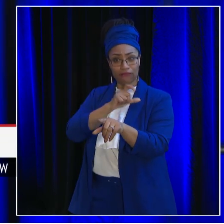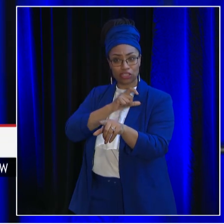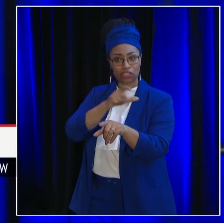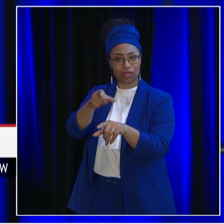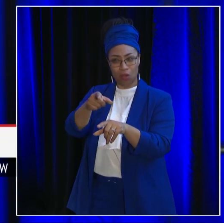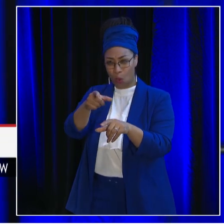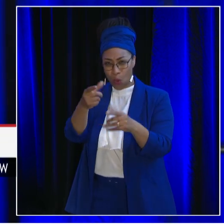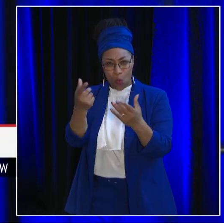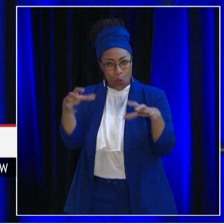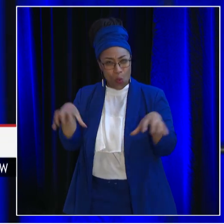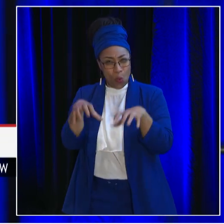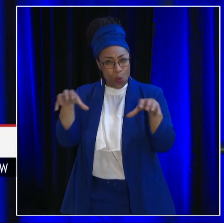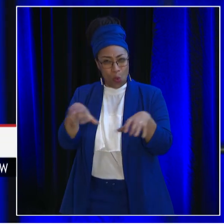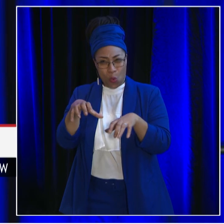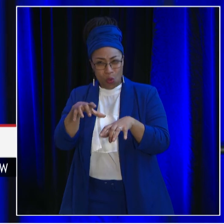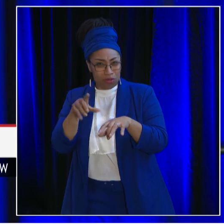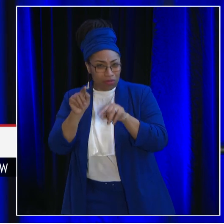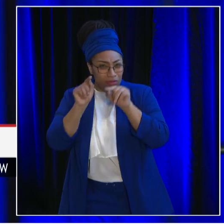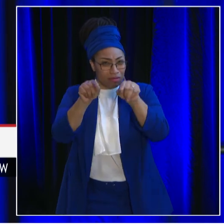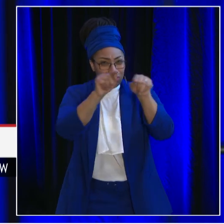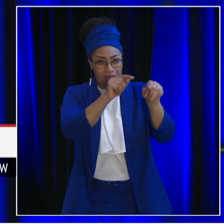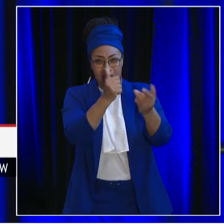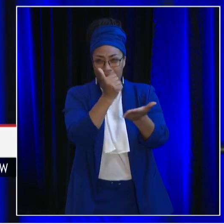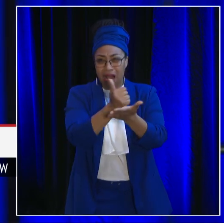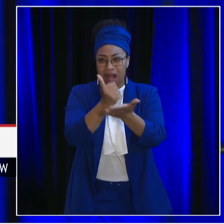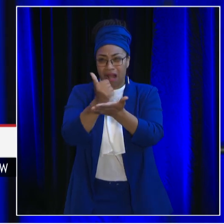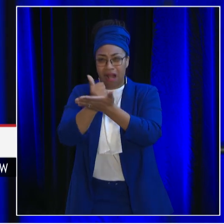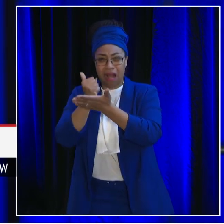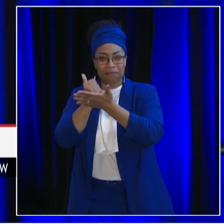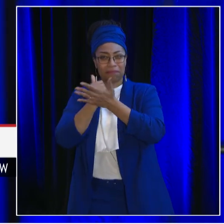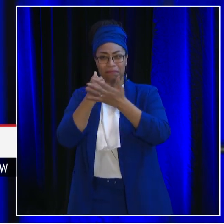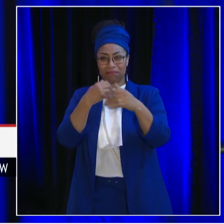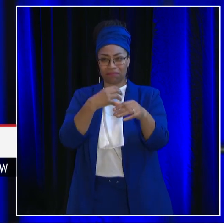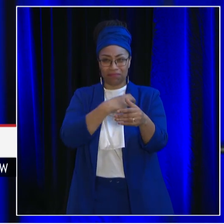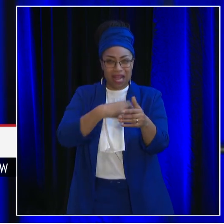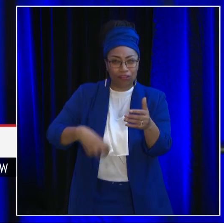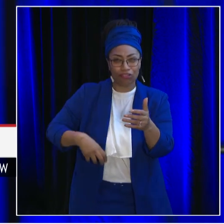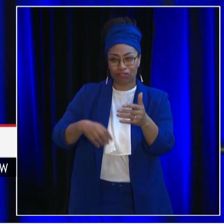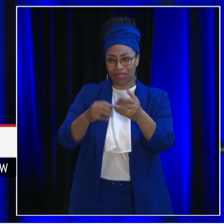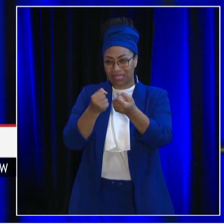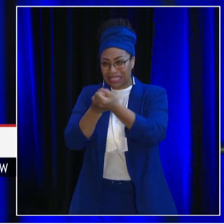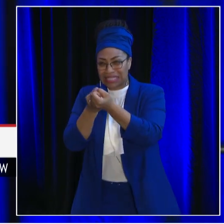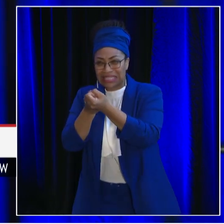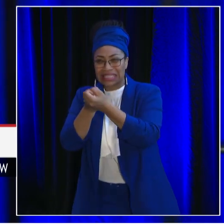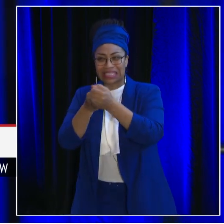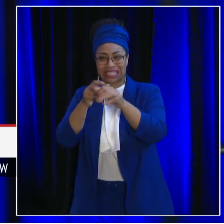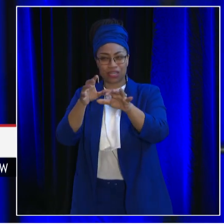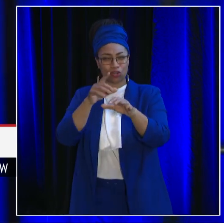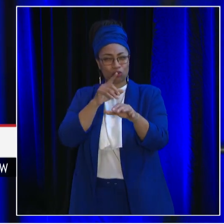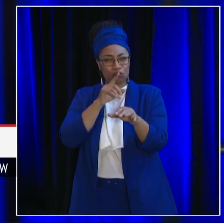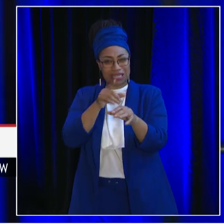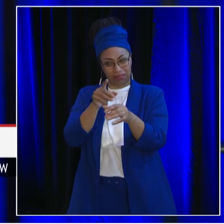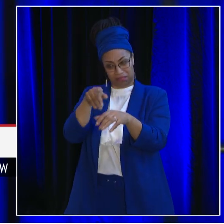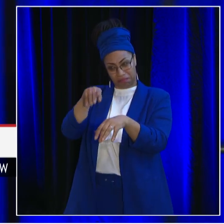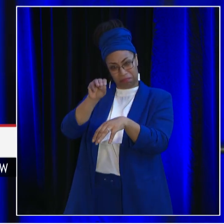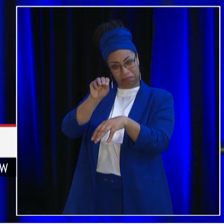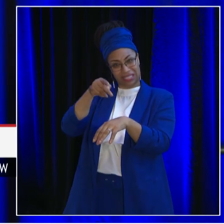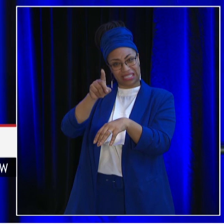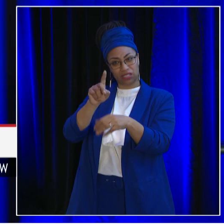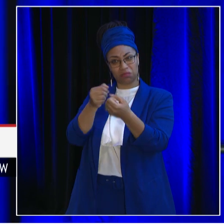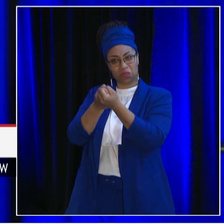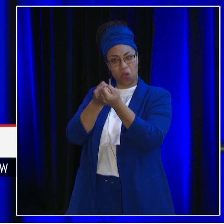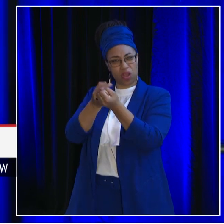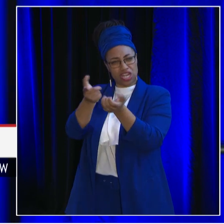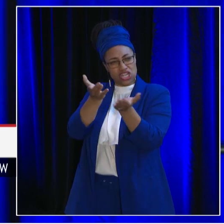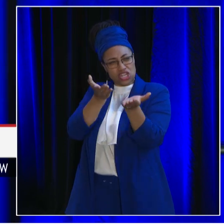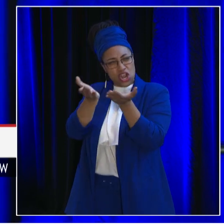diplomatic corps, the many ways that our Metropolitan Police Department and other agencies provide services to the federal government, and we submit